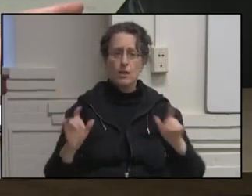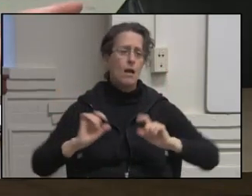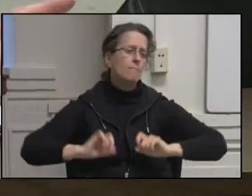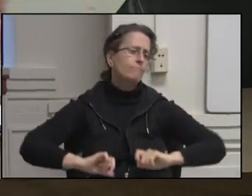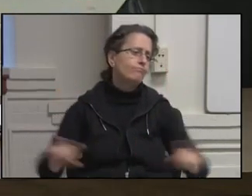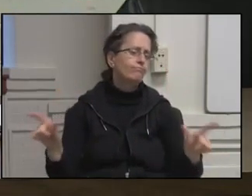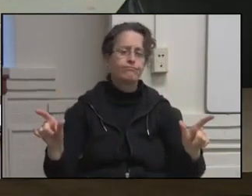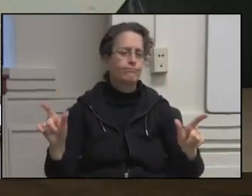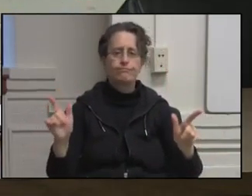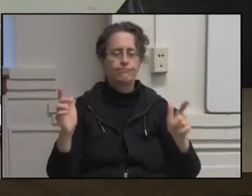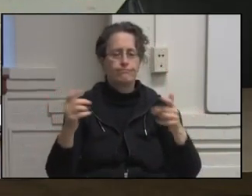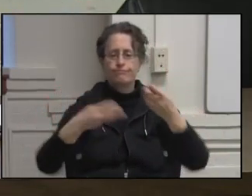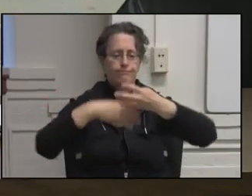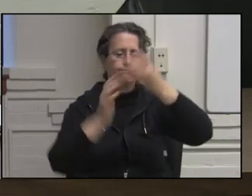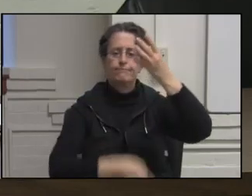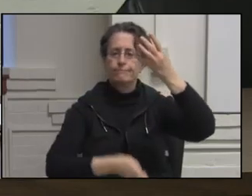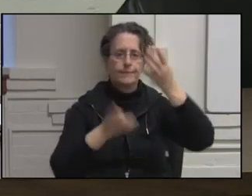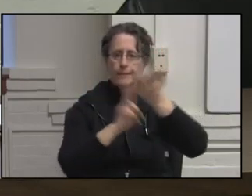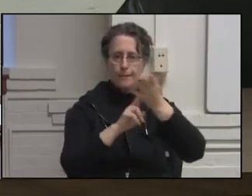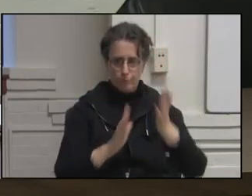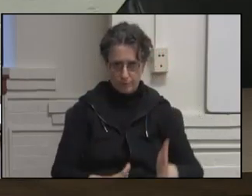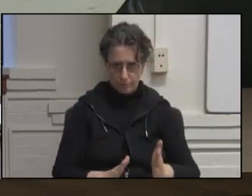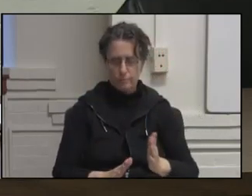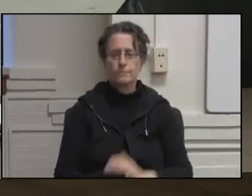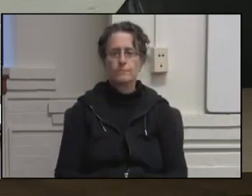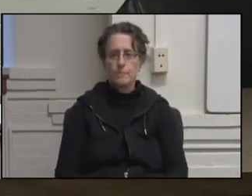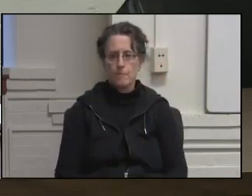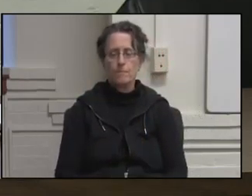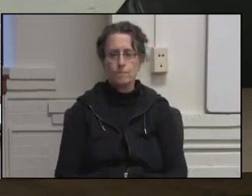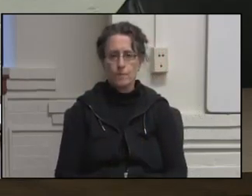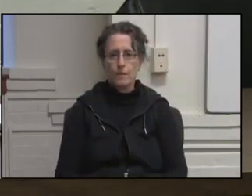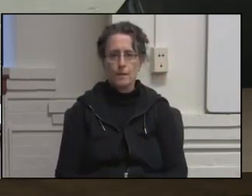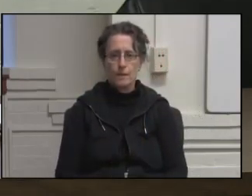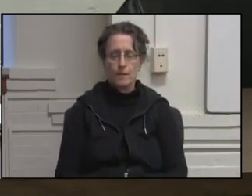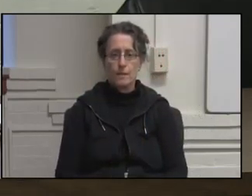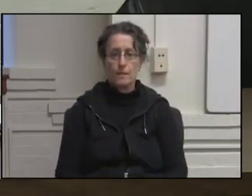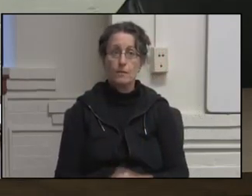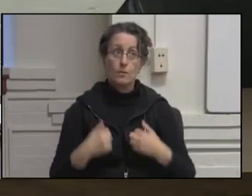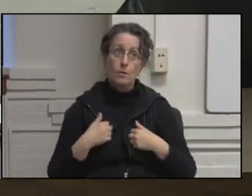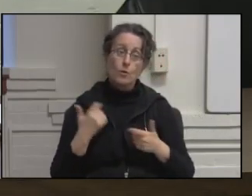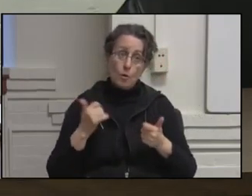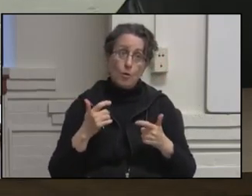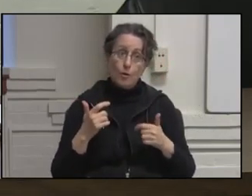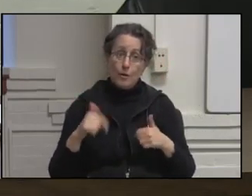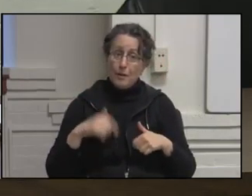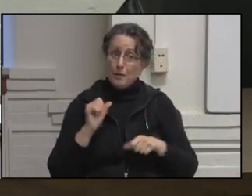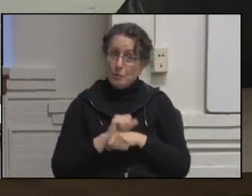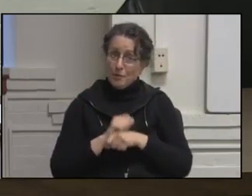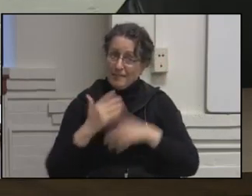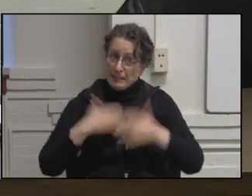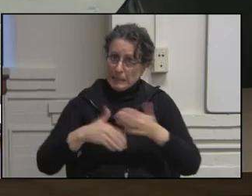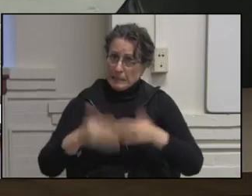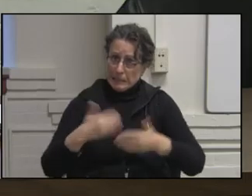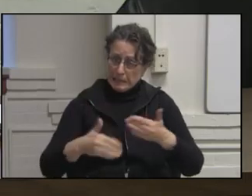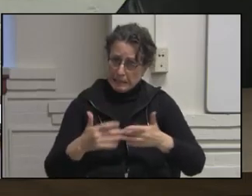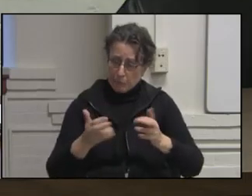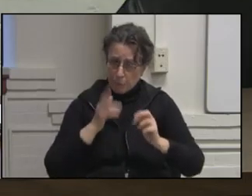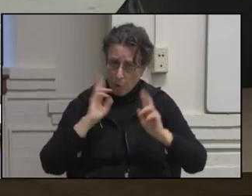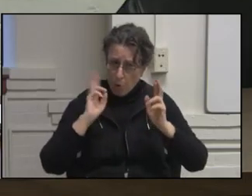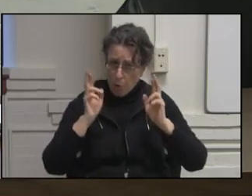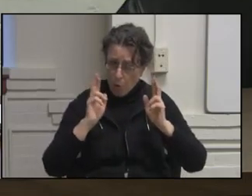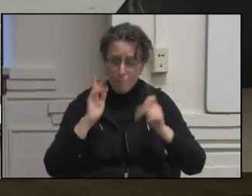to contractors that are in this type of work. So we had hoped, because we were expediting this process, that we may